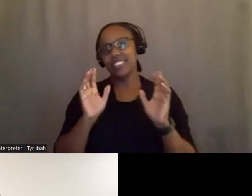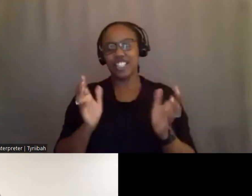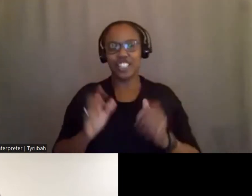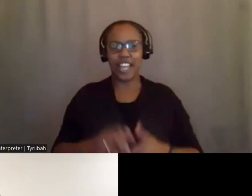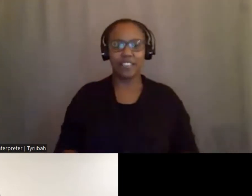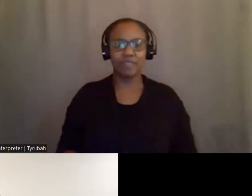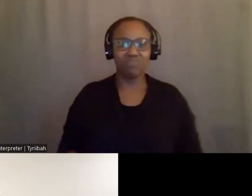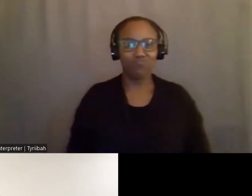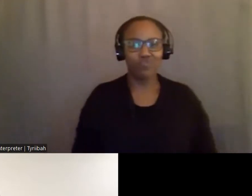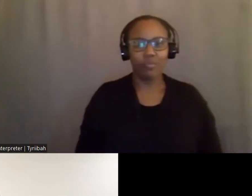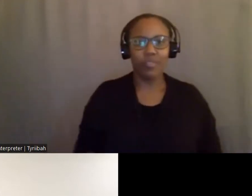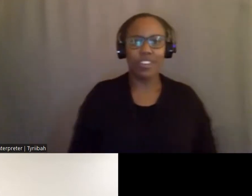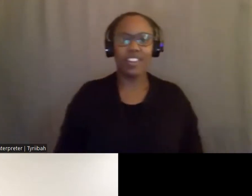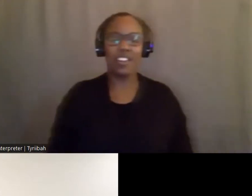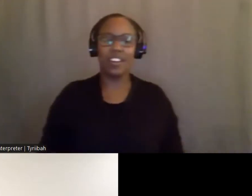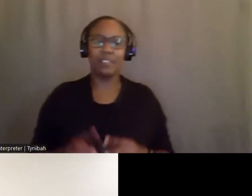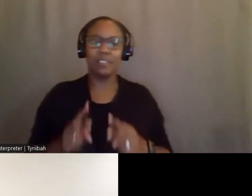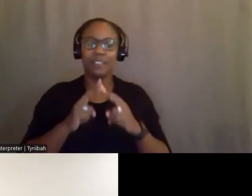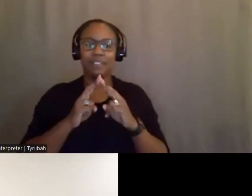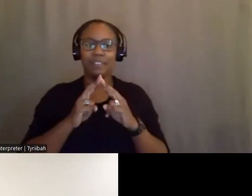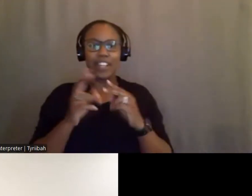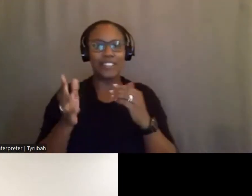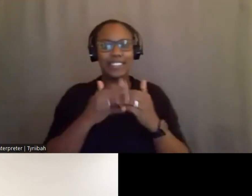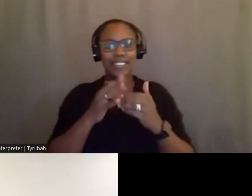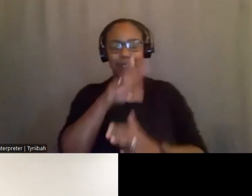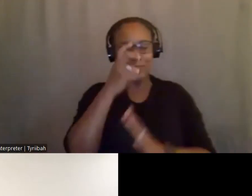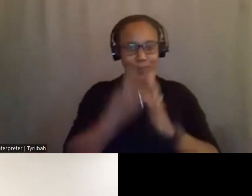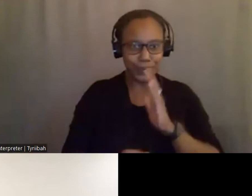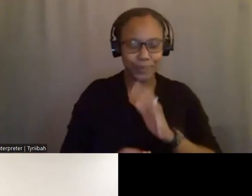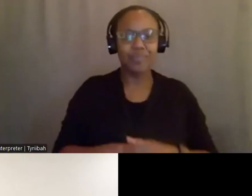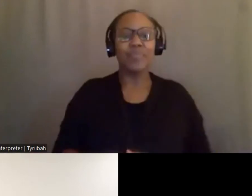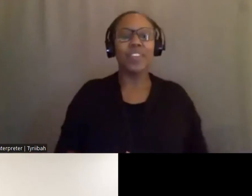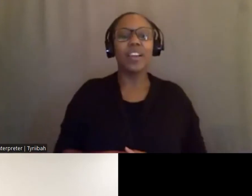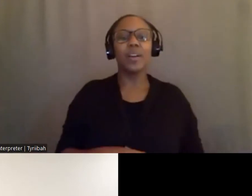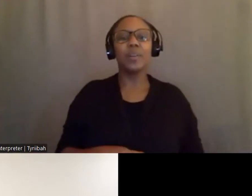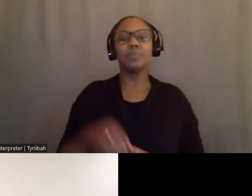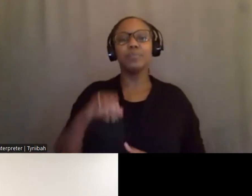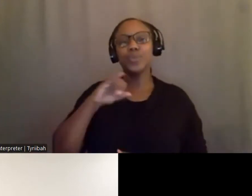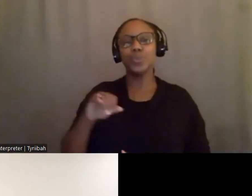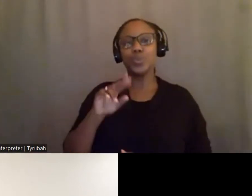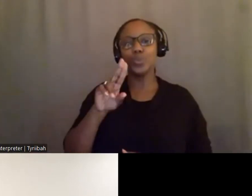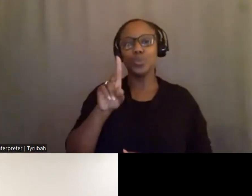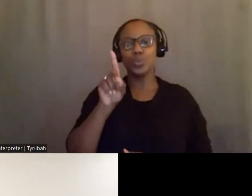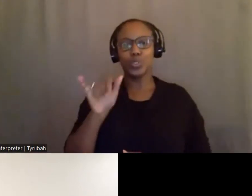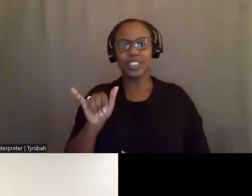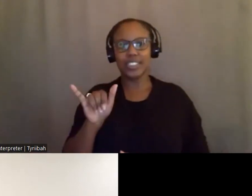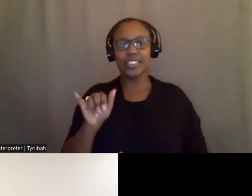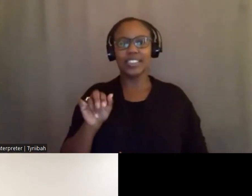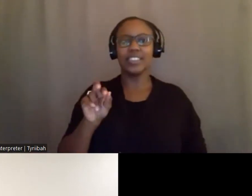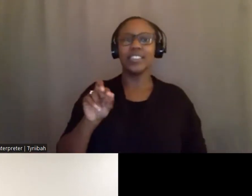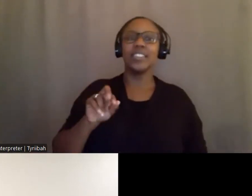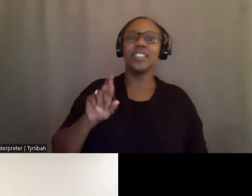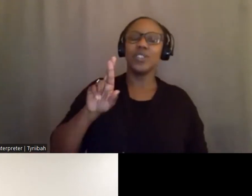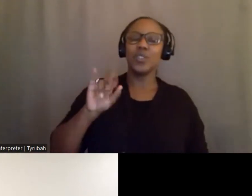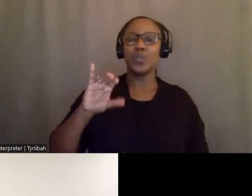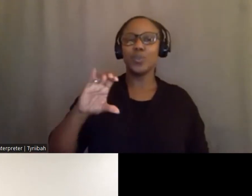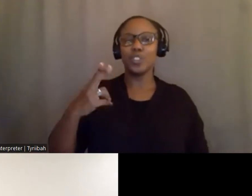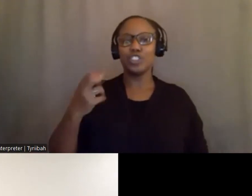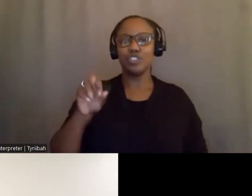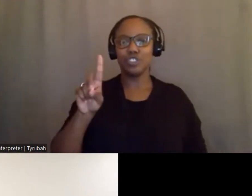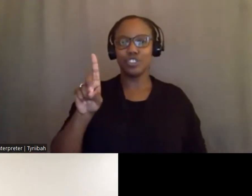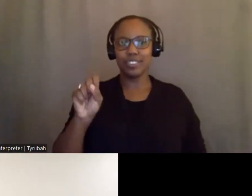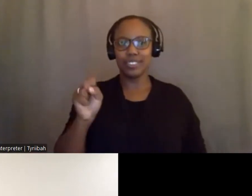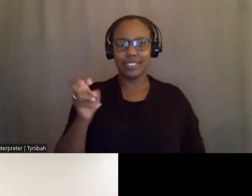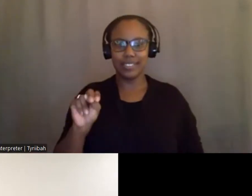so engaging. And so we have Miss Judy Richardson with us, SNCC veteran, documentary filmmaker. And